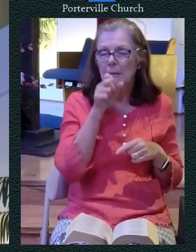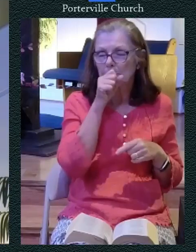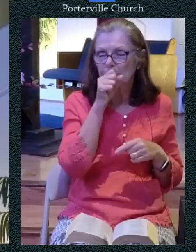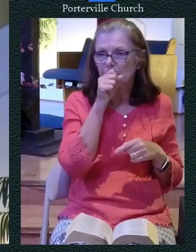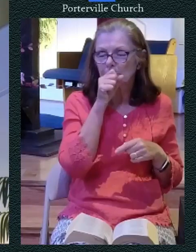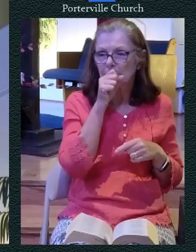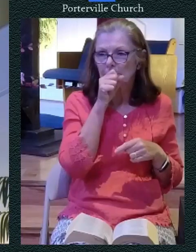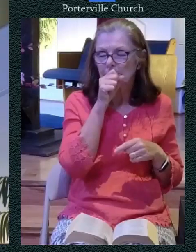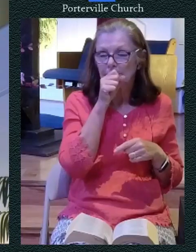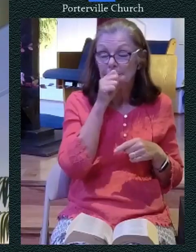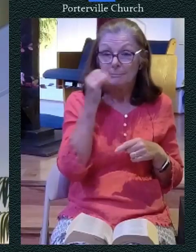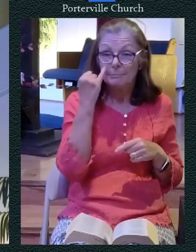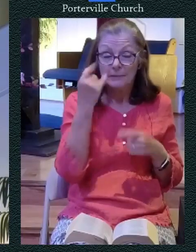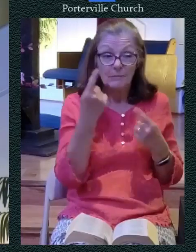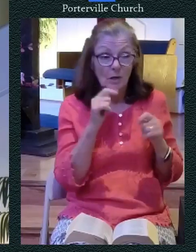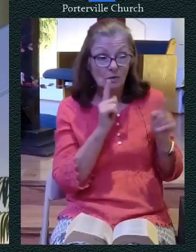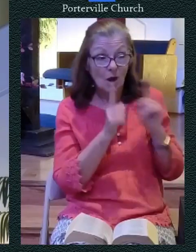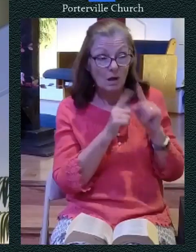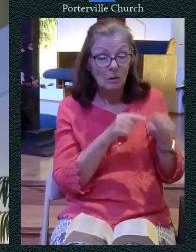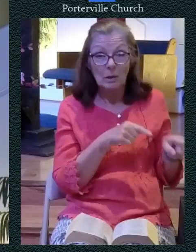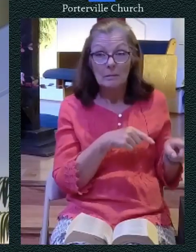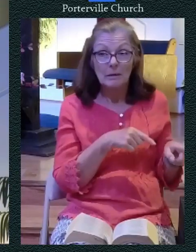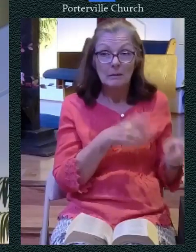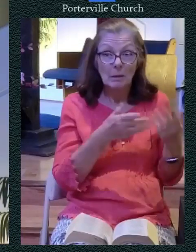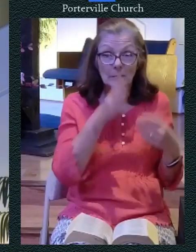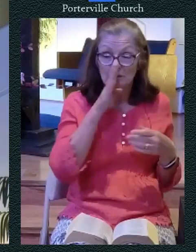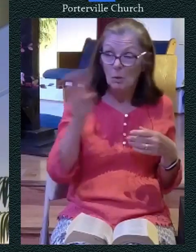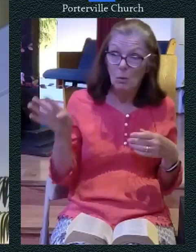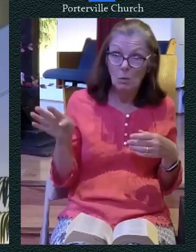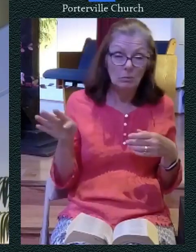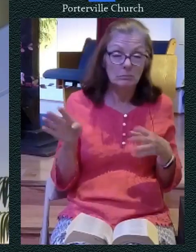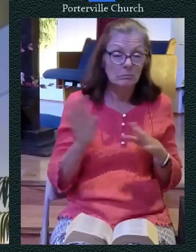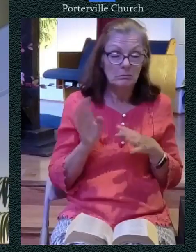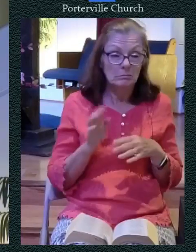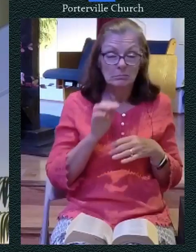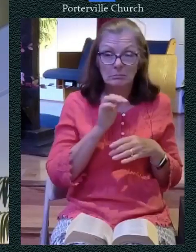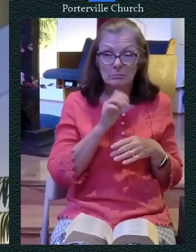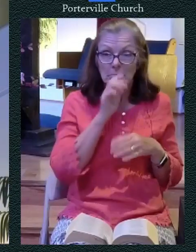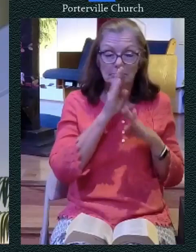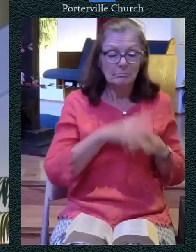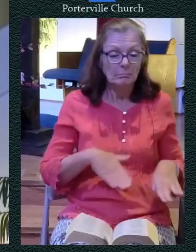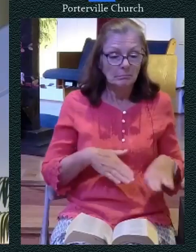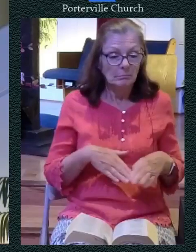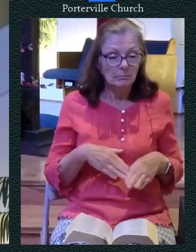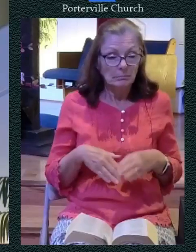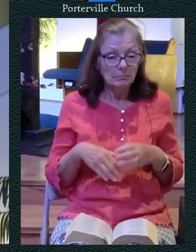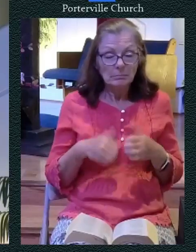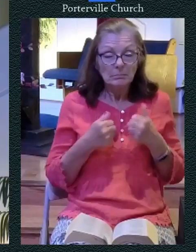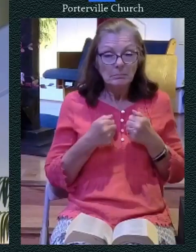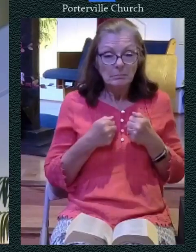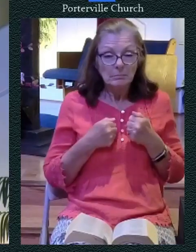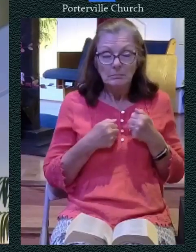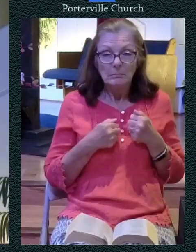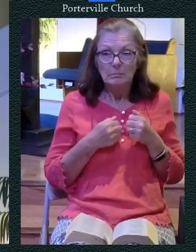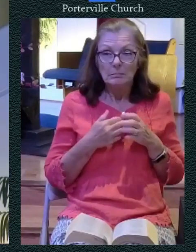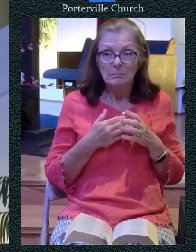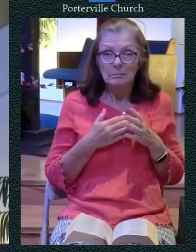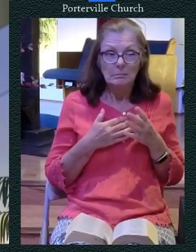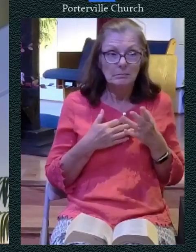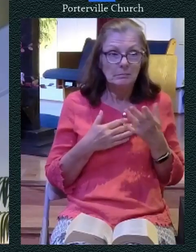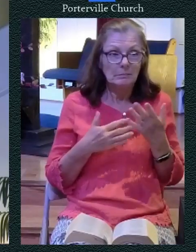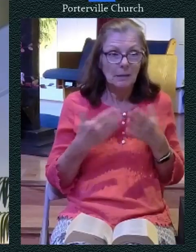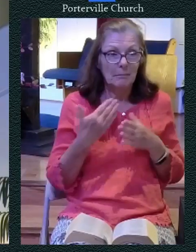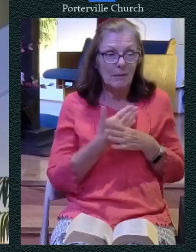to engage him, he would probably ignore you at this point, because he's very consumed with what is going